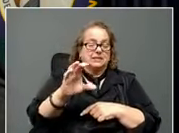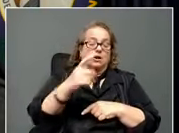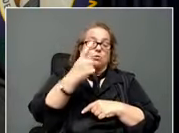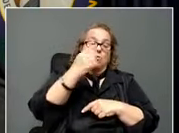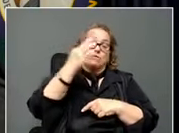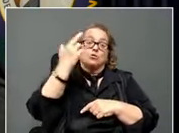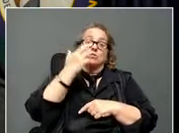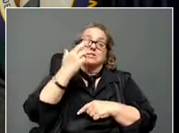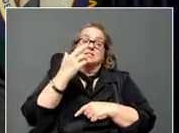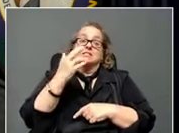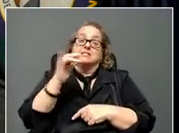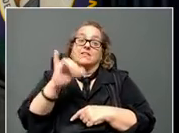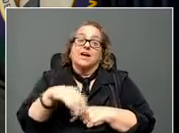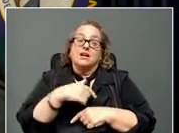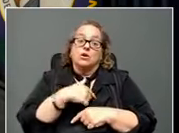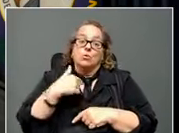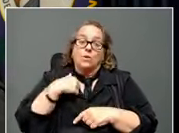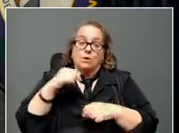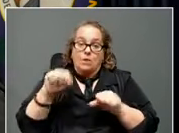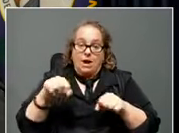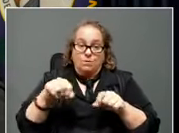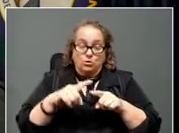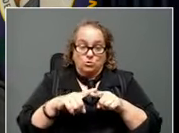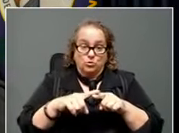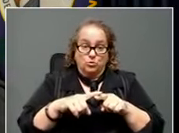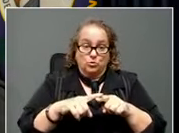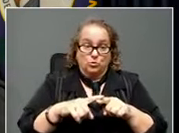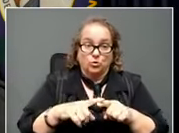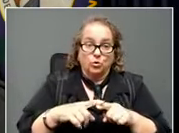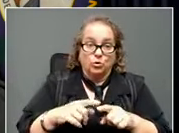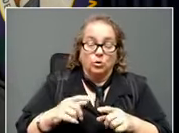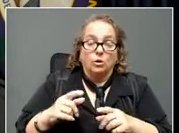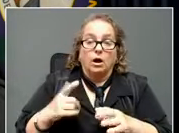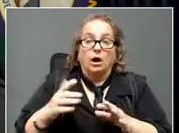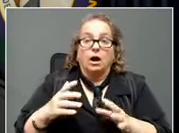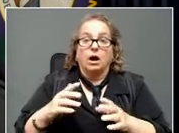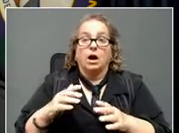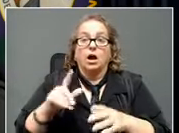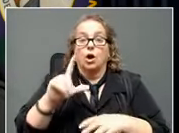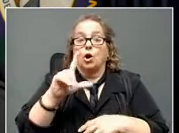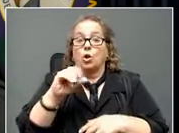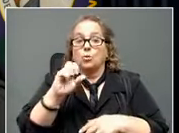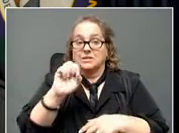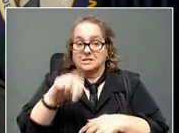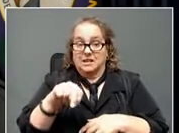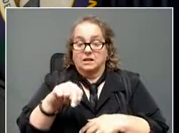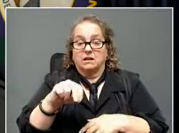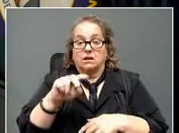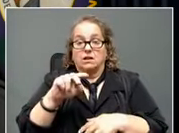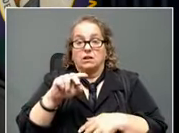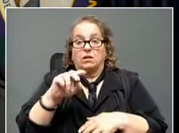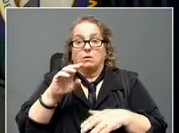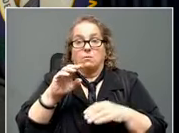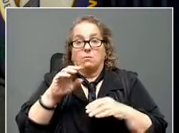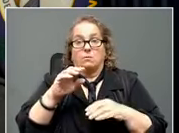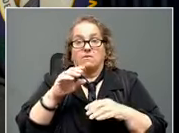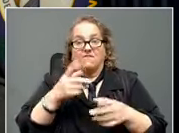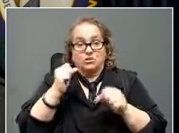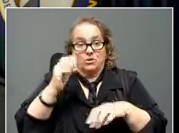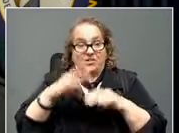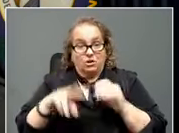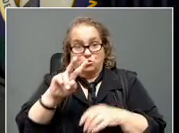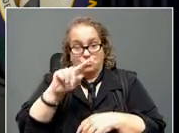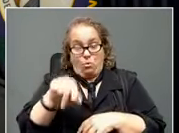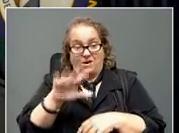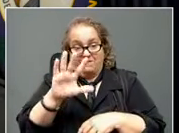that we were able to loosen up a little faster than the 2.5 million is that the CDC has been providing new and additional guidance. I